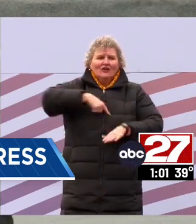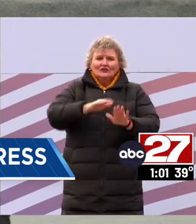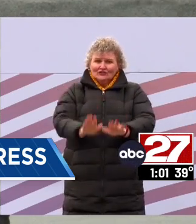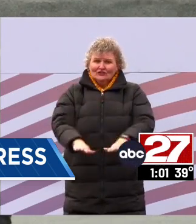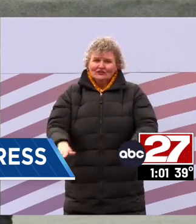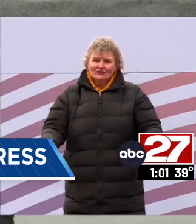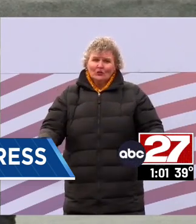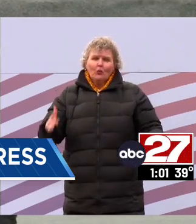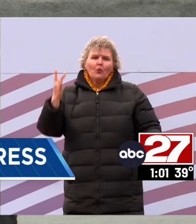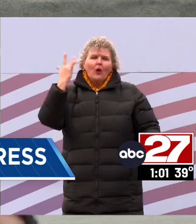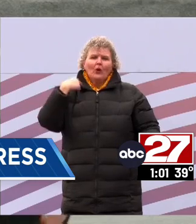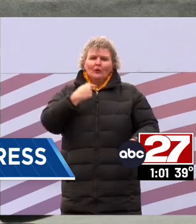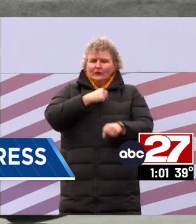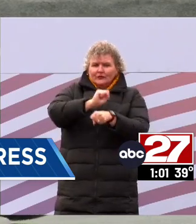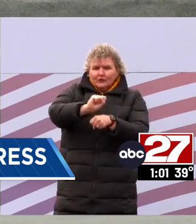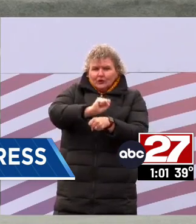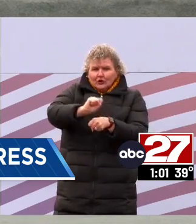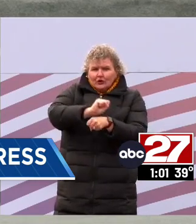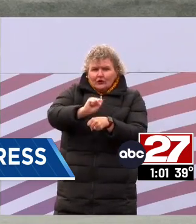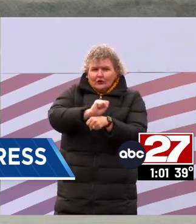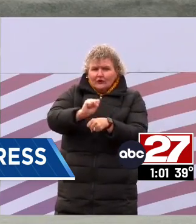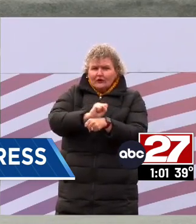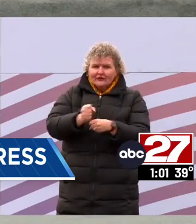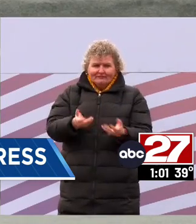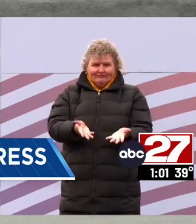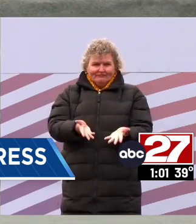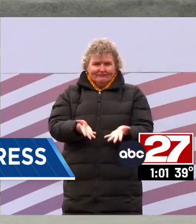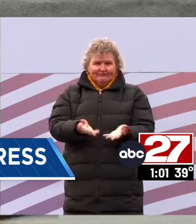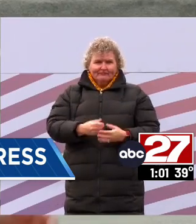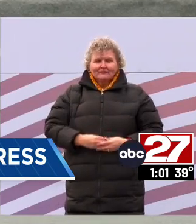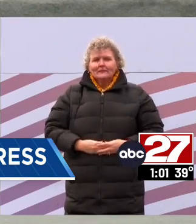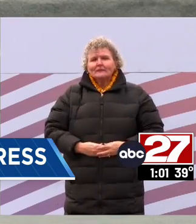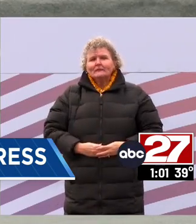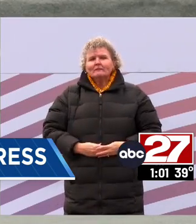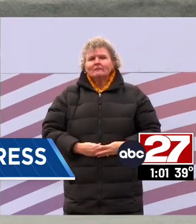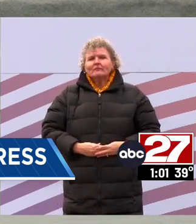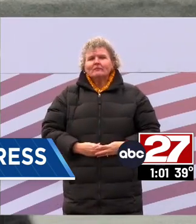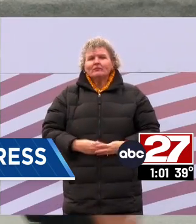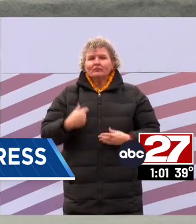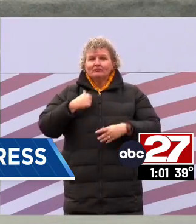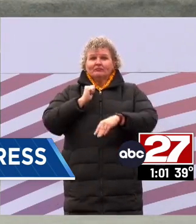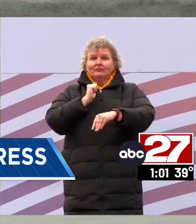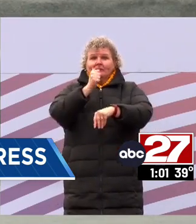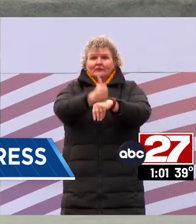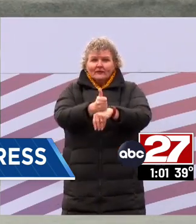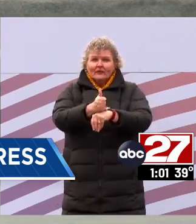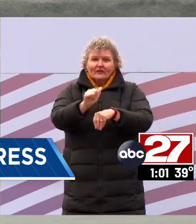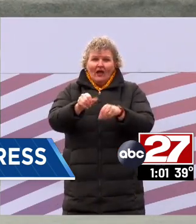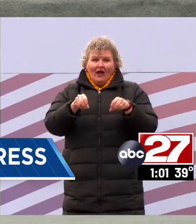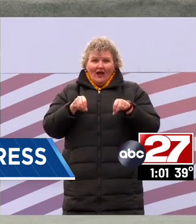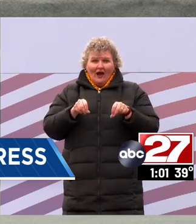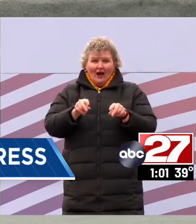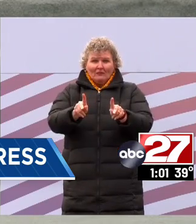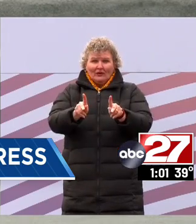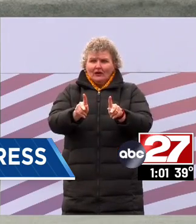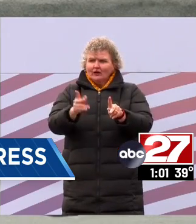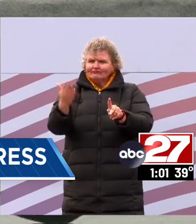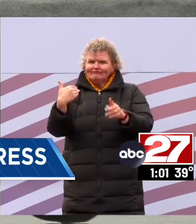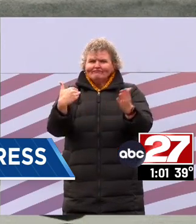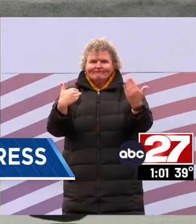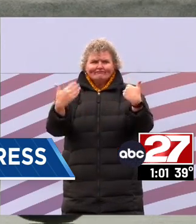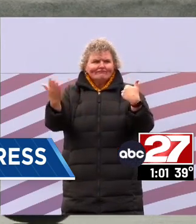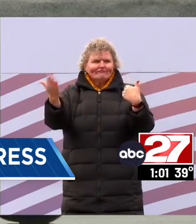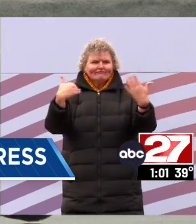we do this work. You see, only by setting the table of opportunity and inviting all to come and sit